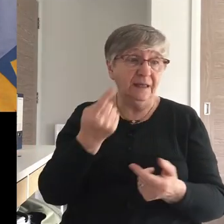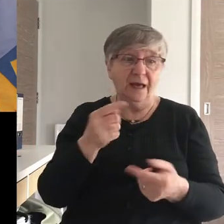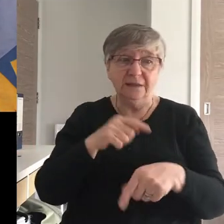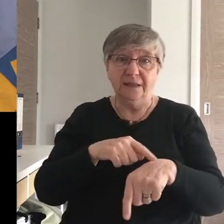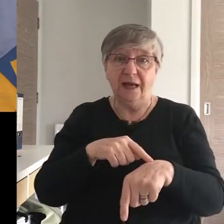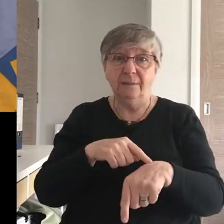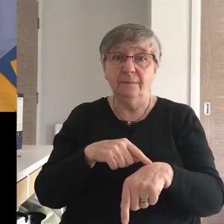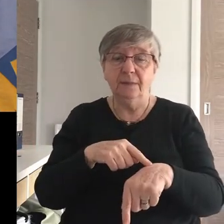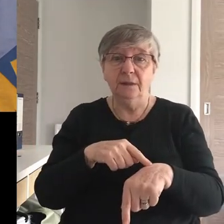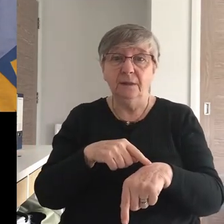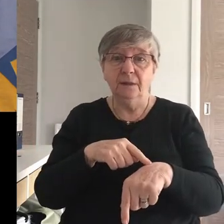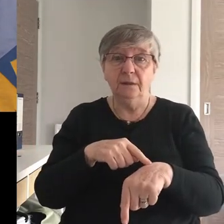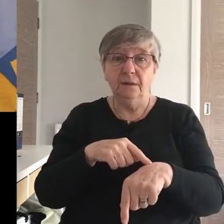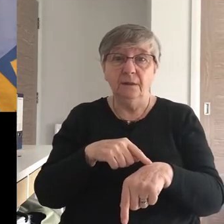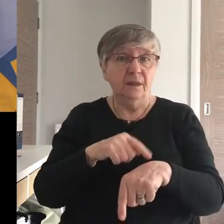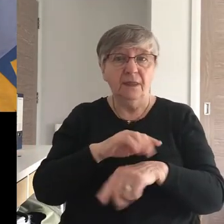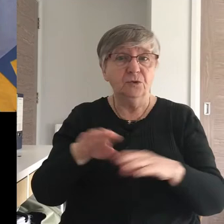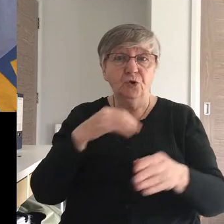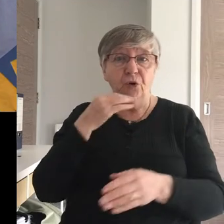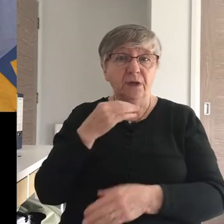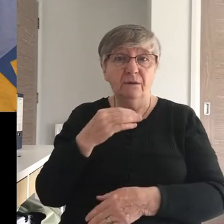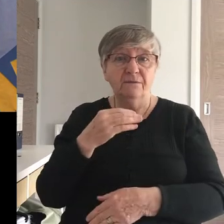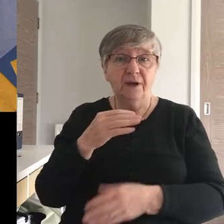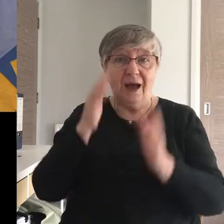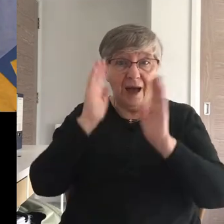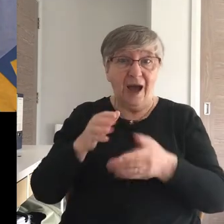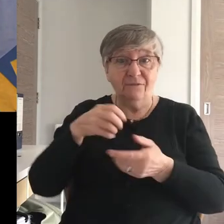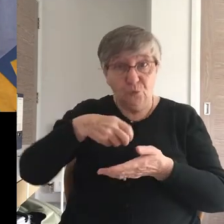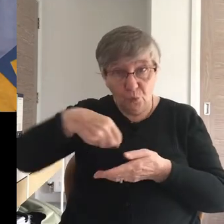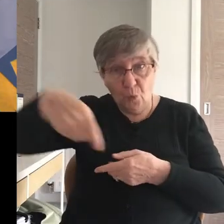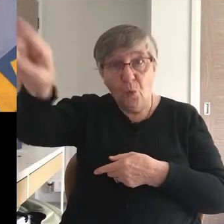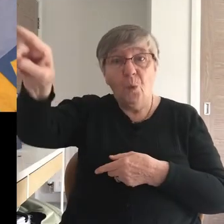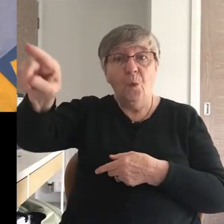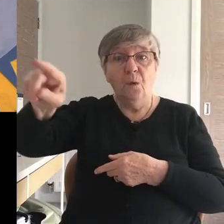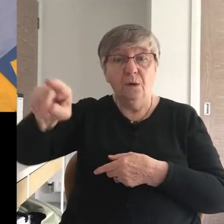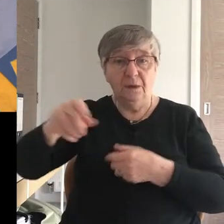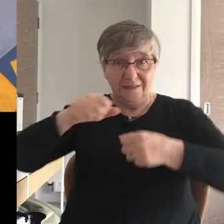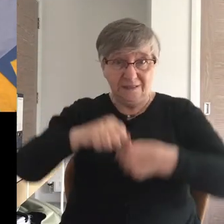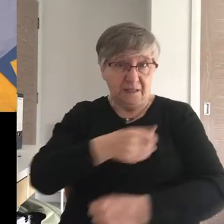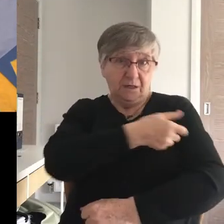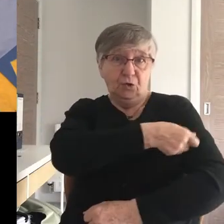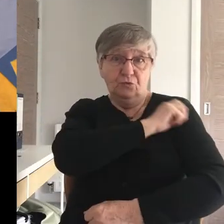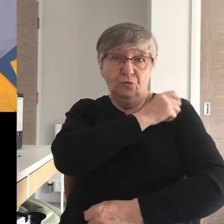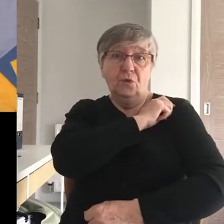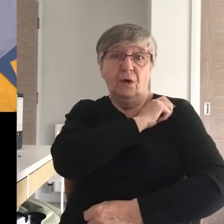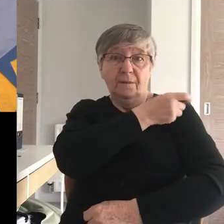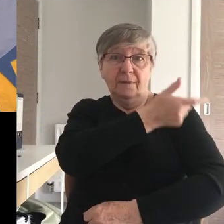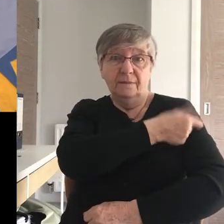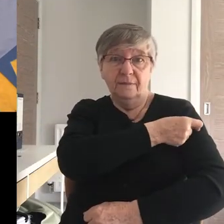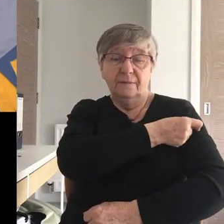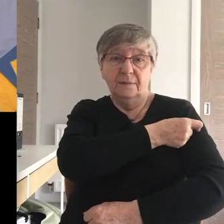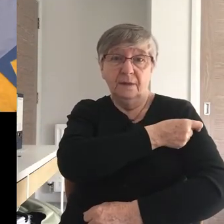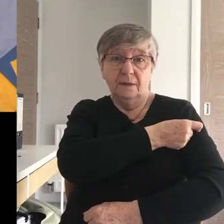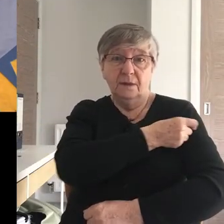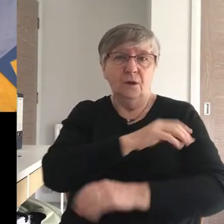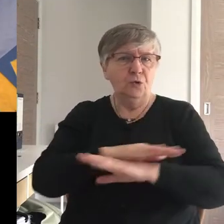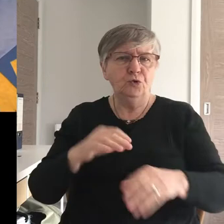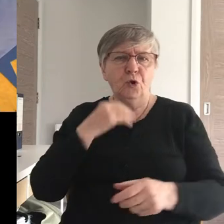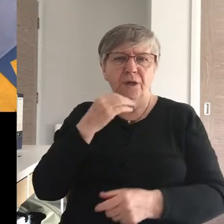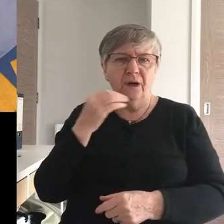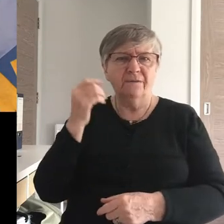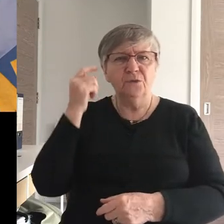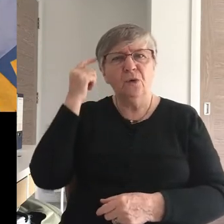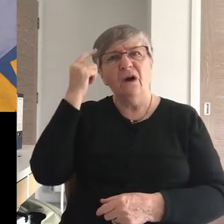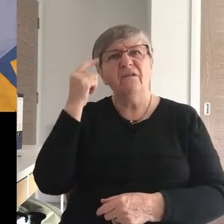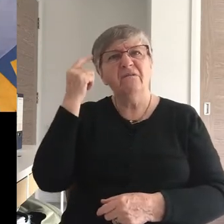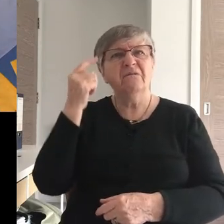and such a place. That in itself is not enough. You have to go and get it. And it's not enough just to have vague ideas or